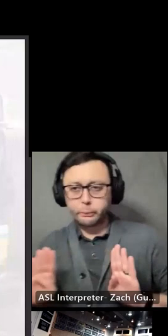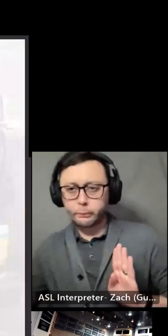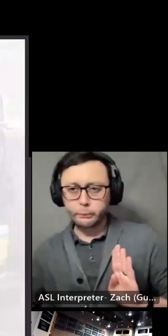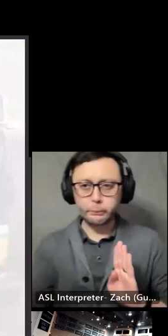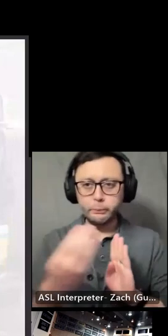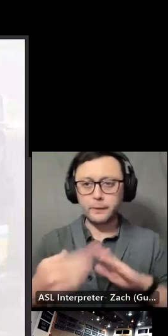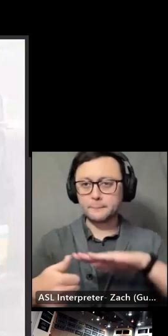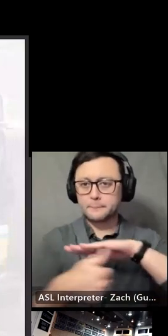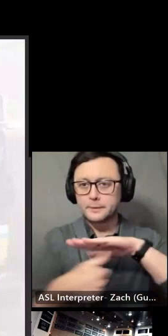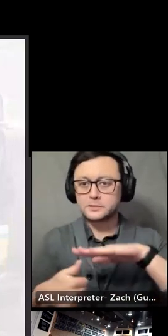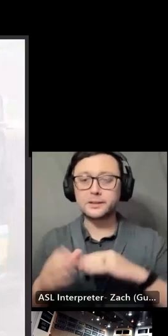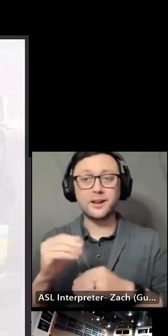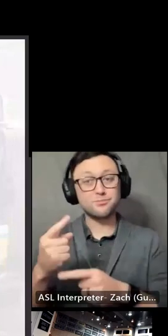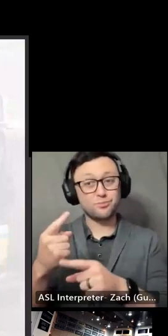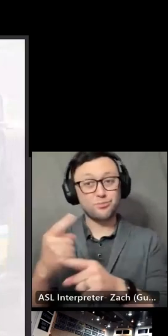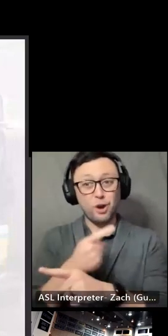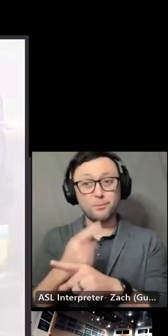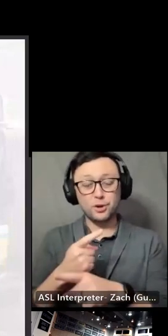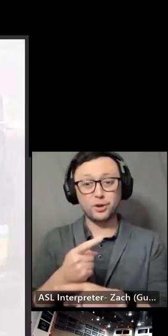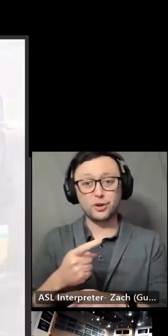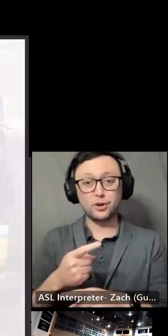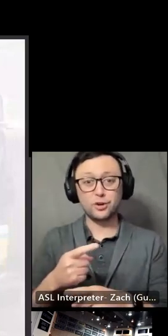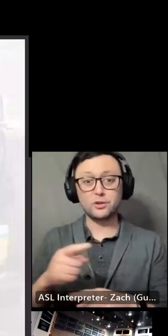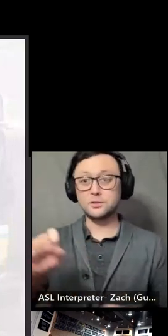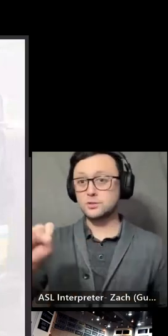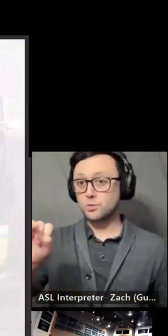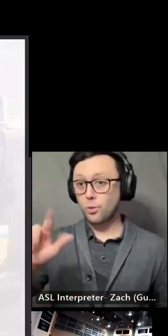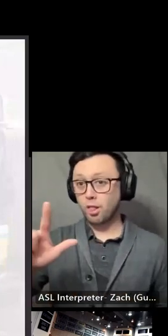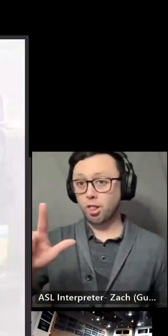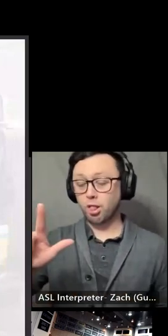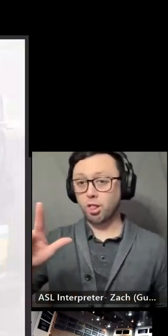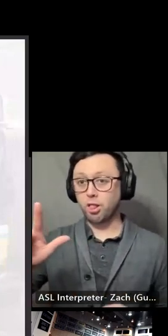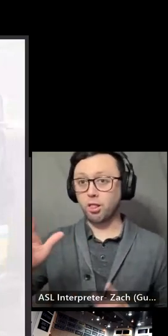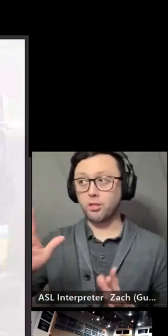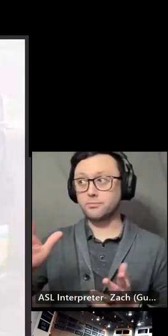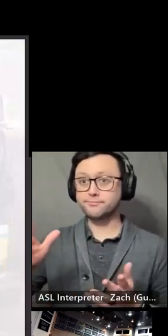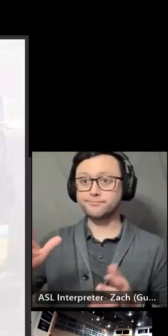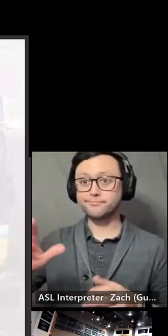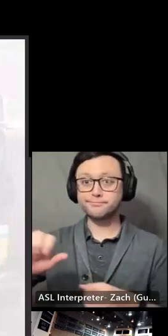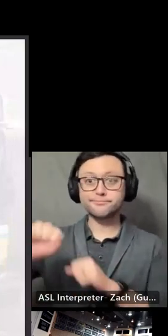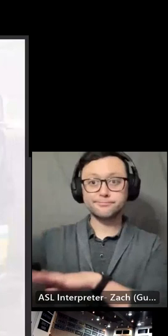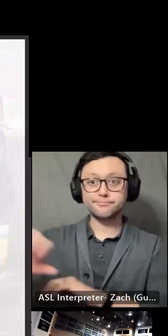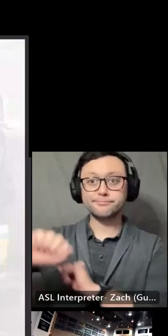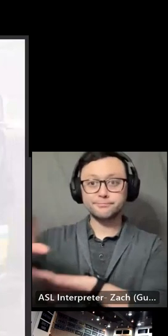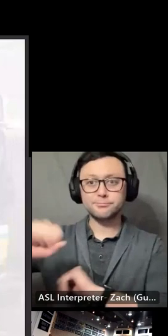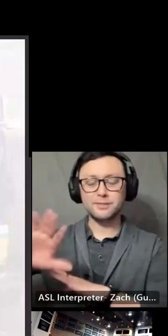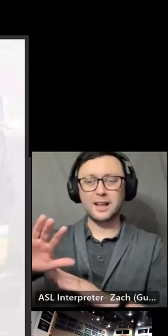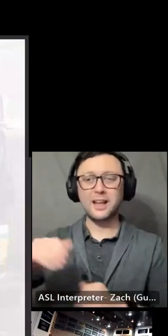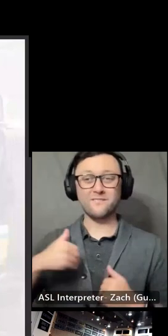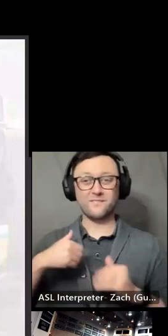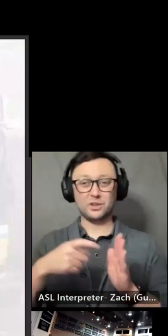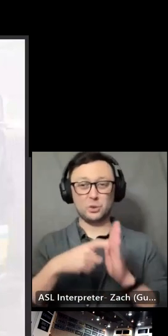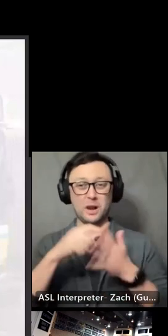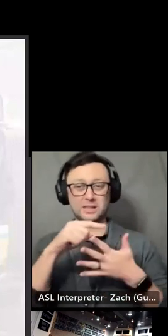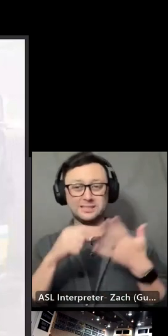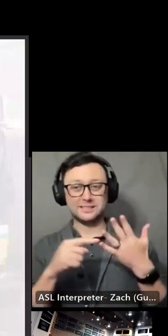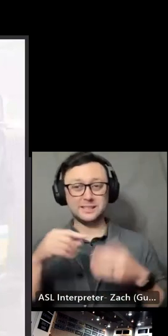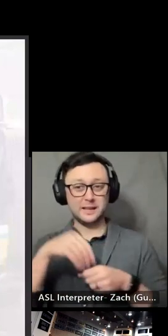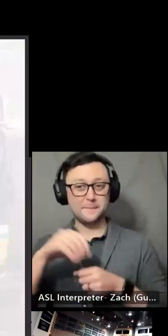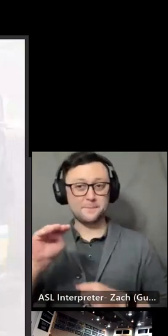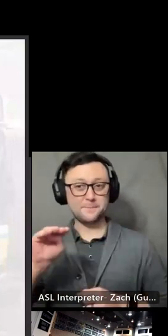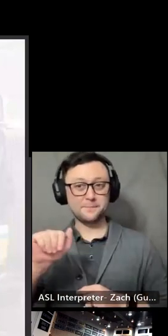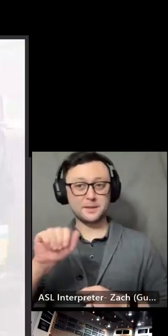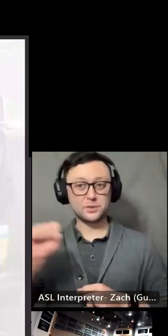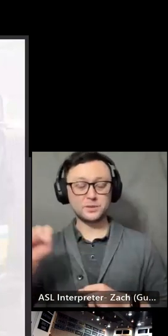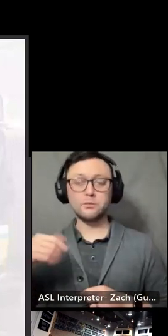particularly of proper soil disposal that adheres to all the requirements that we have in Massachusetts.